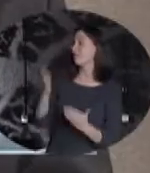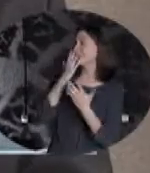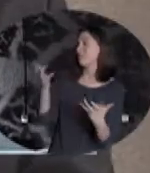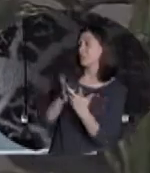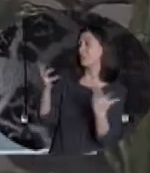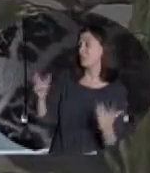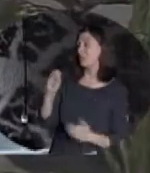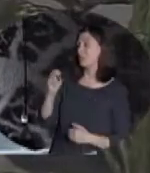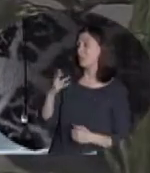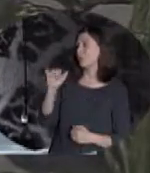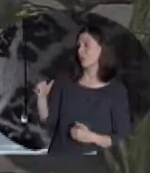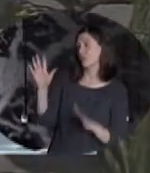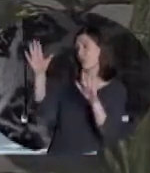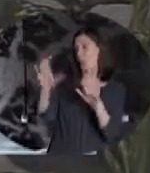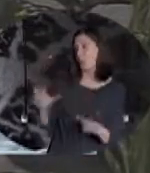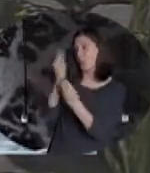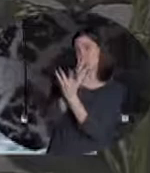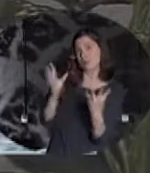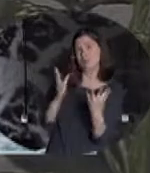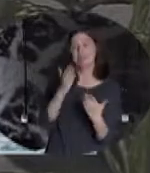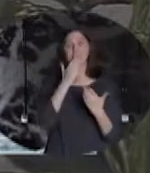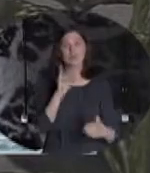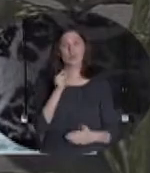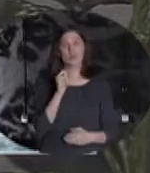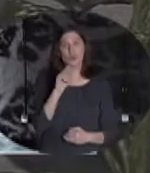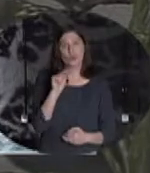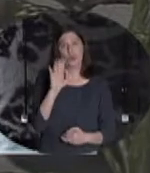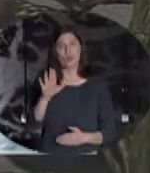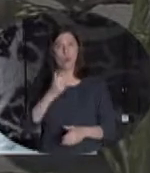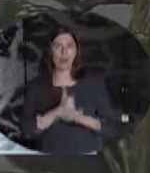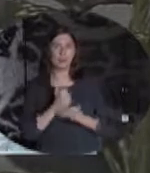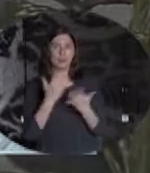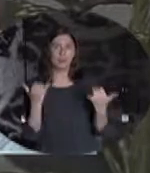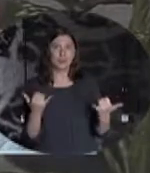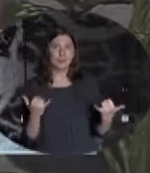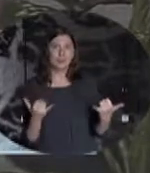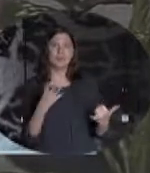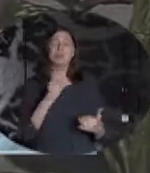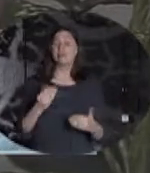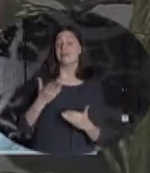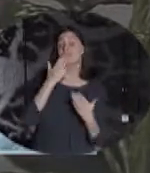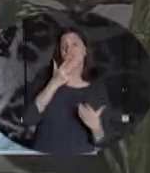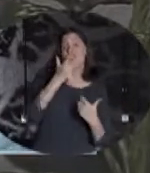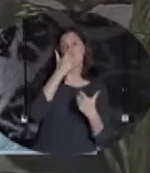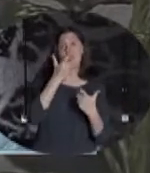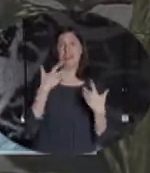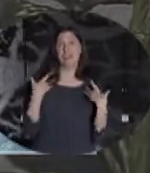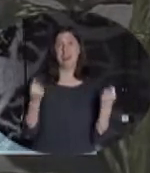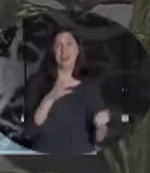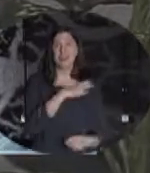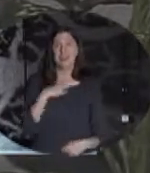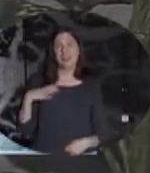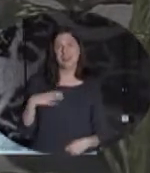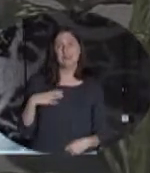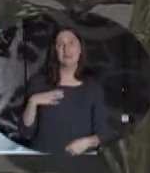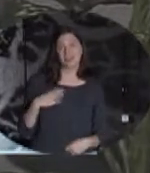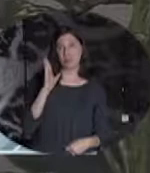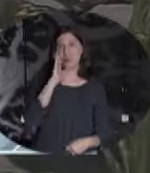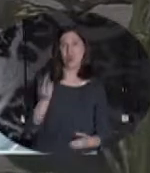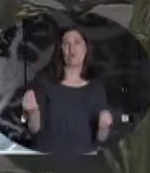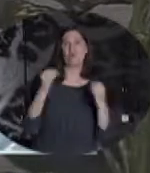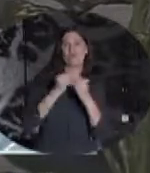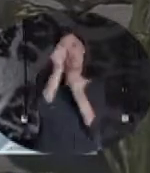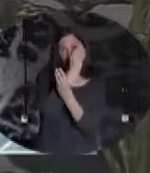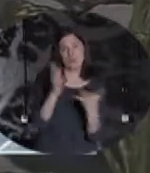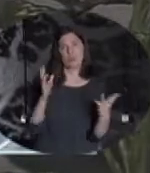you so much, Shadi, for all this wonderful information. And thank you, Jordan, for your help today. And thank you for tuning in to Healthy Cleveland. Of course, we'll have more information